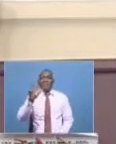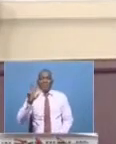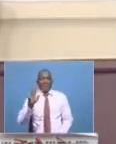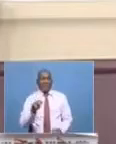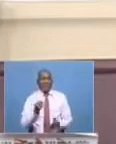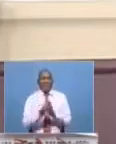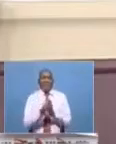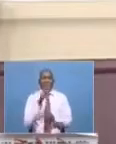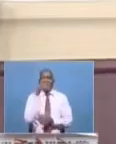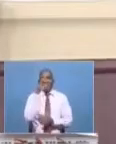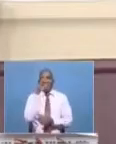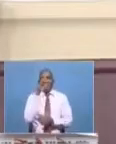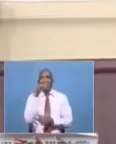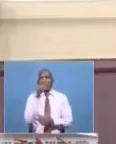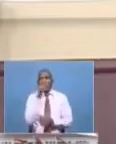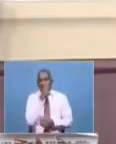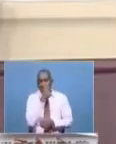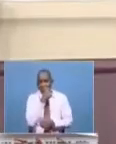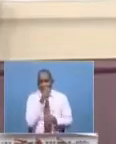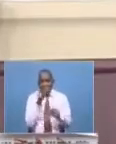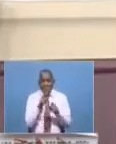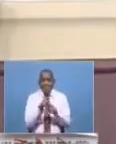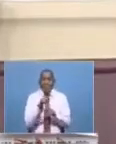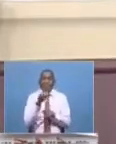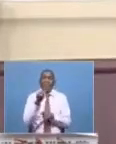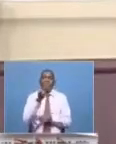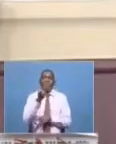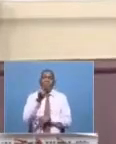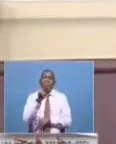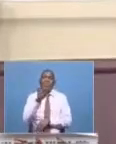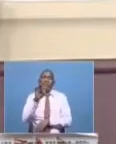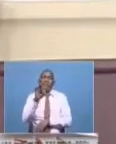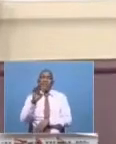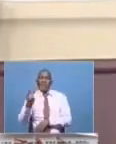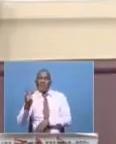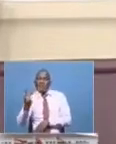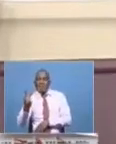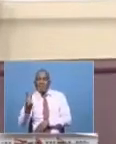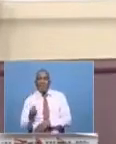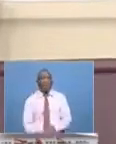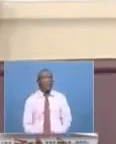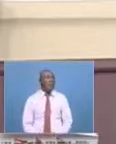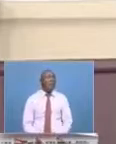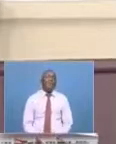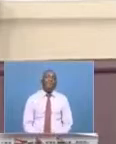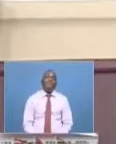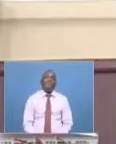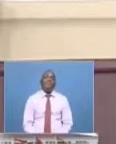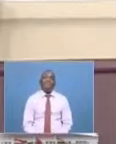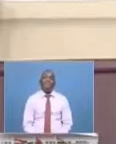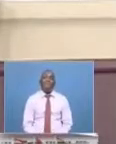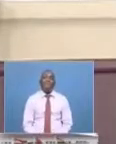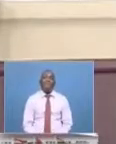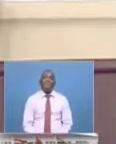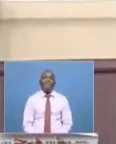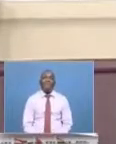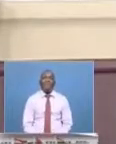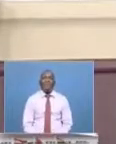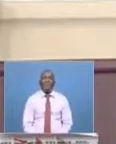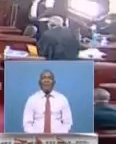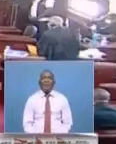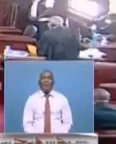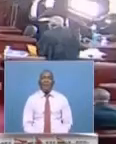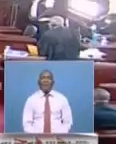criminal matters, and also Article 296. My lords, actually, I did not refer to